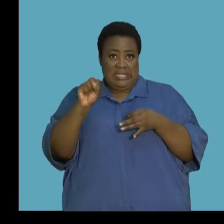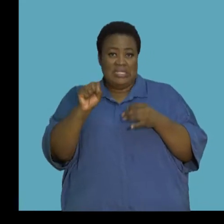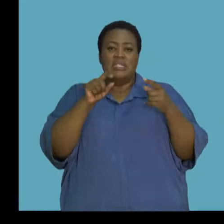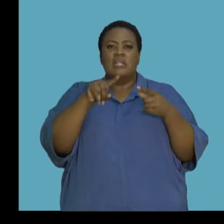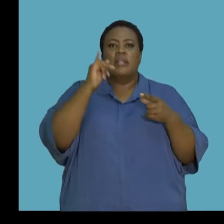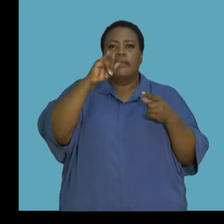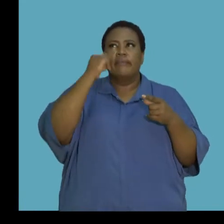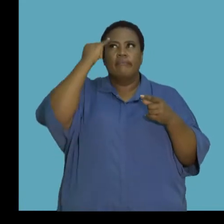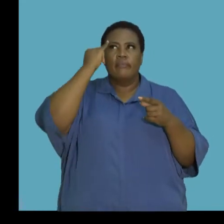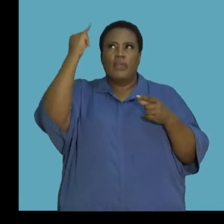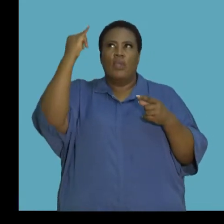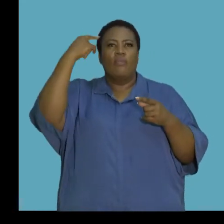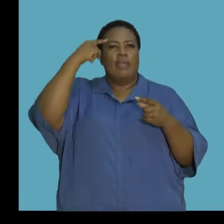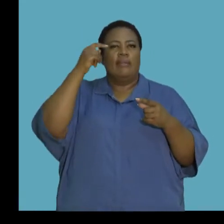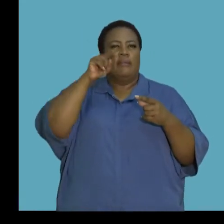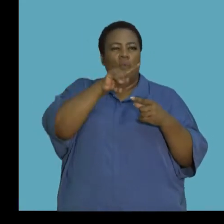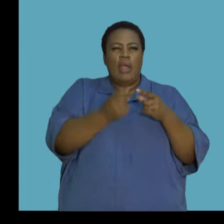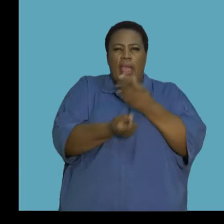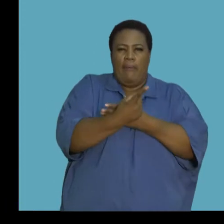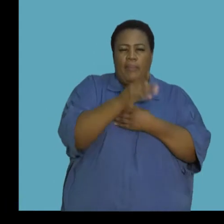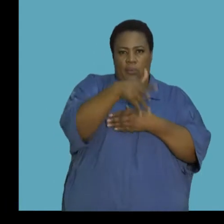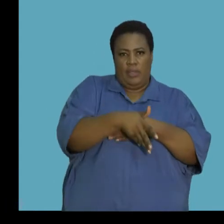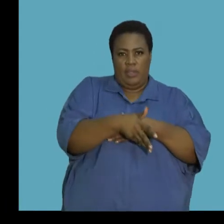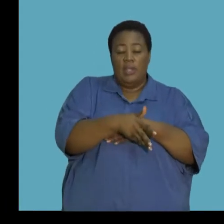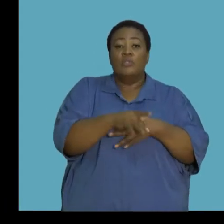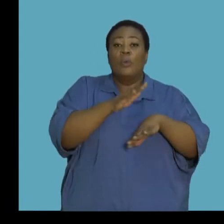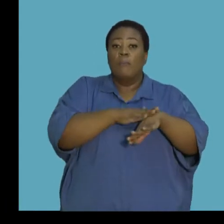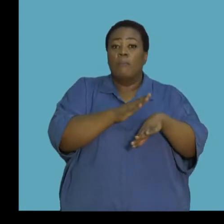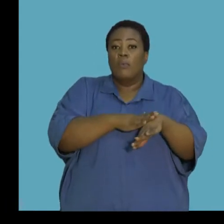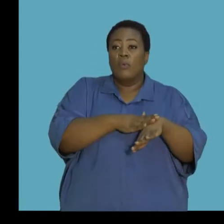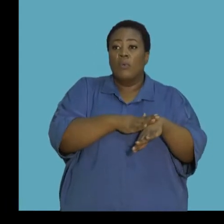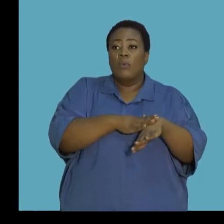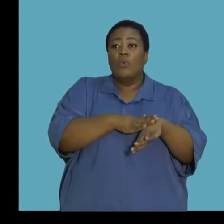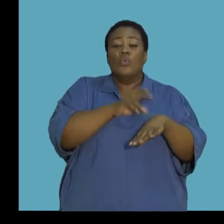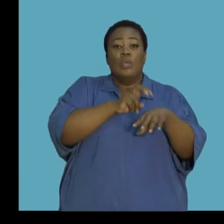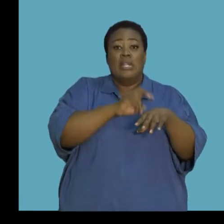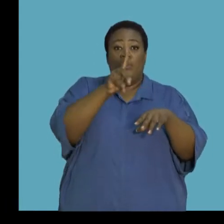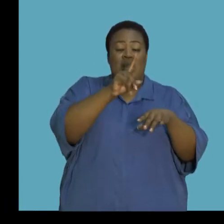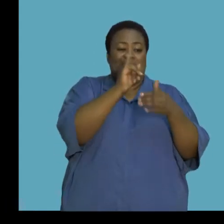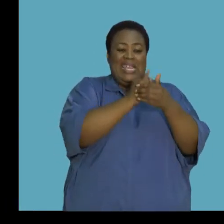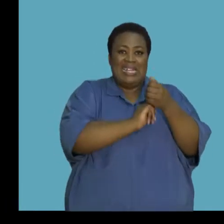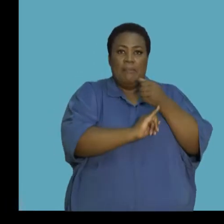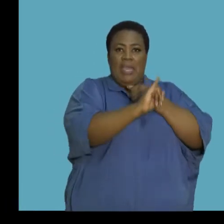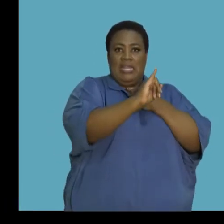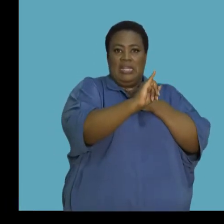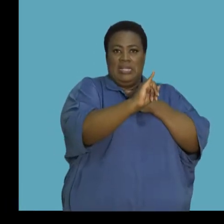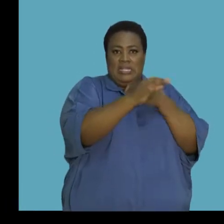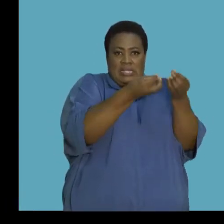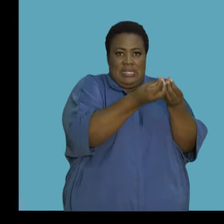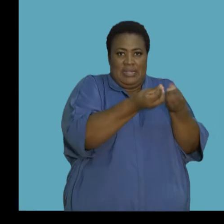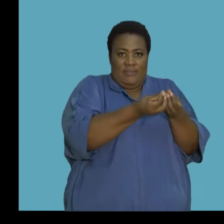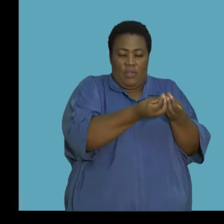educated guess or a prediction around what might happen. And these often would need to have the independent